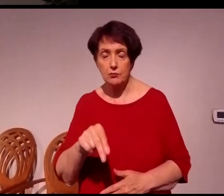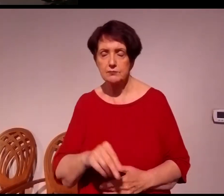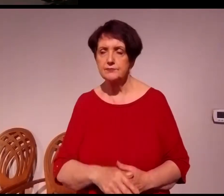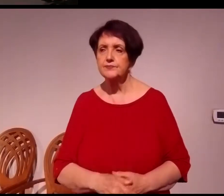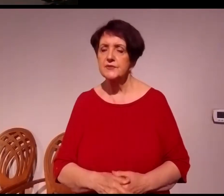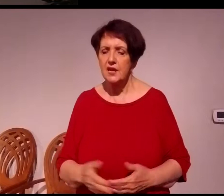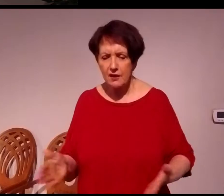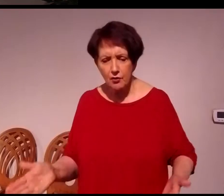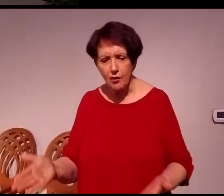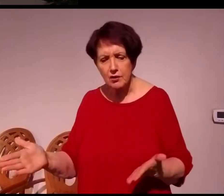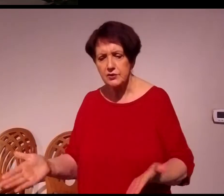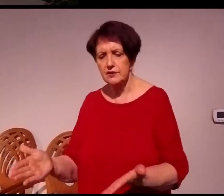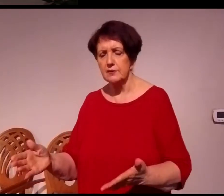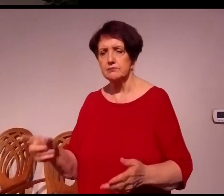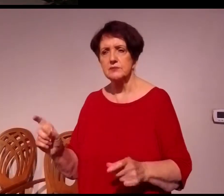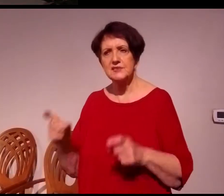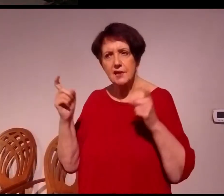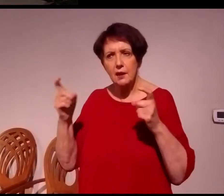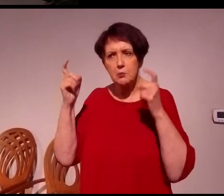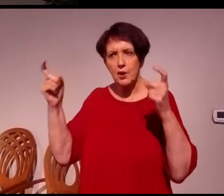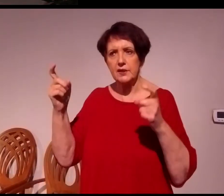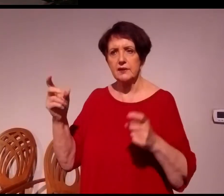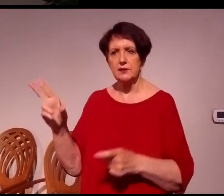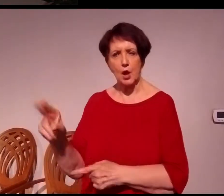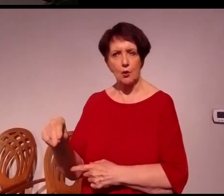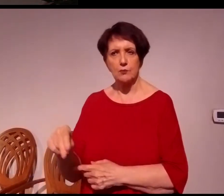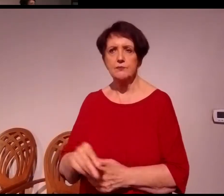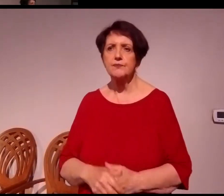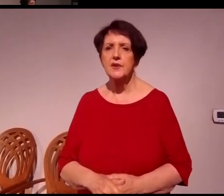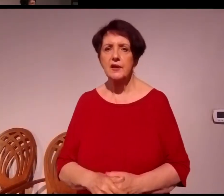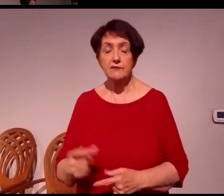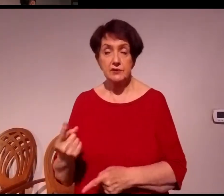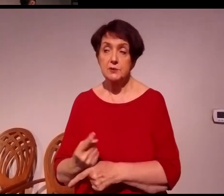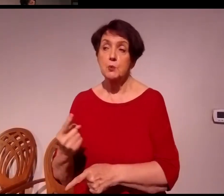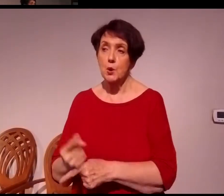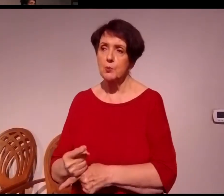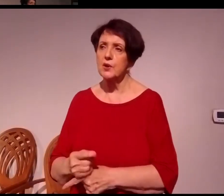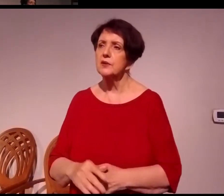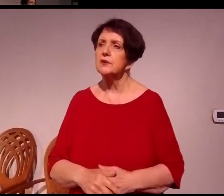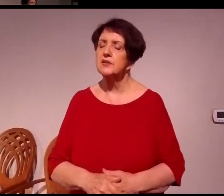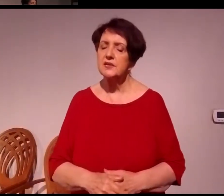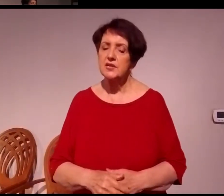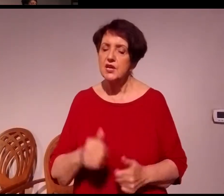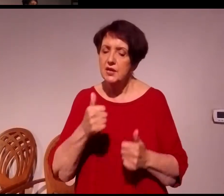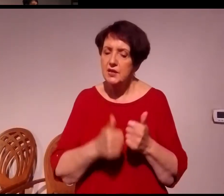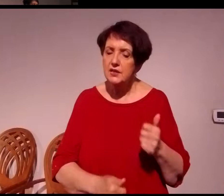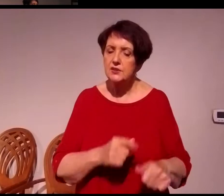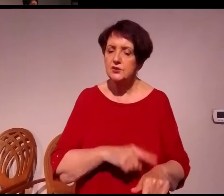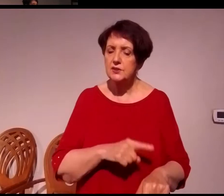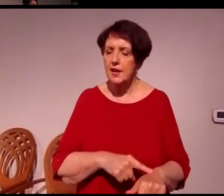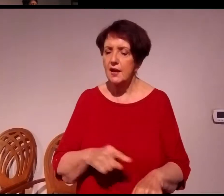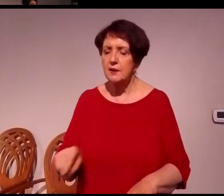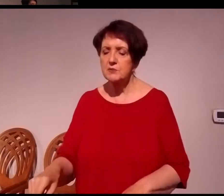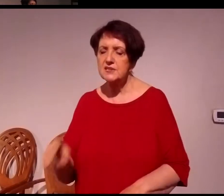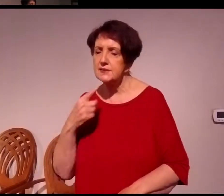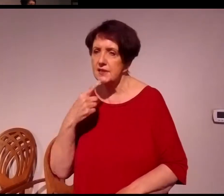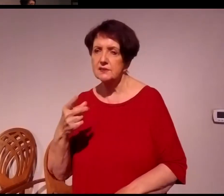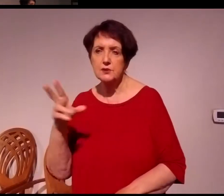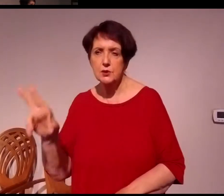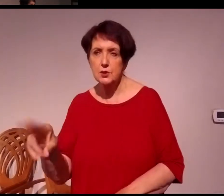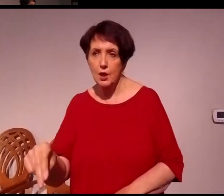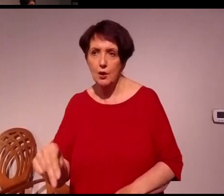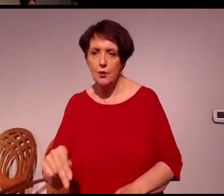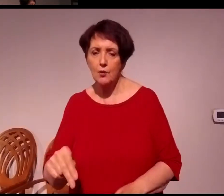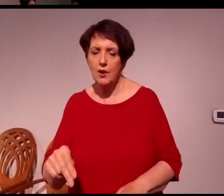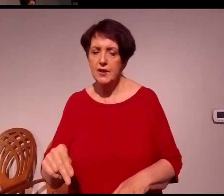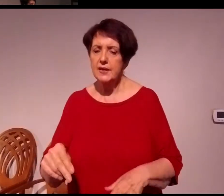and celebrating it when it's appropriate. Each time a child says no, they're taking on a little more of